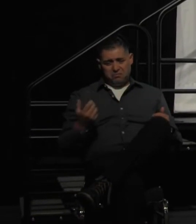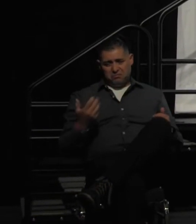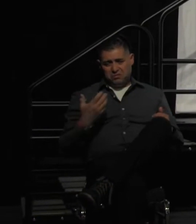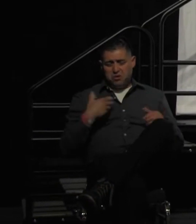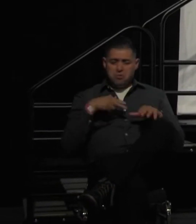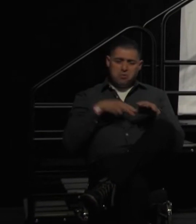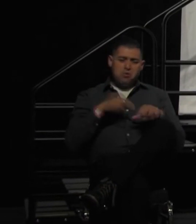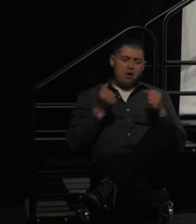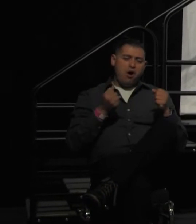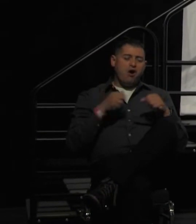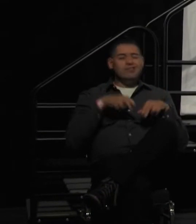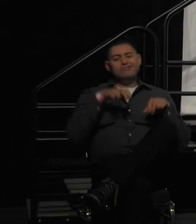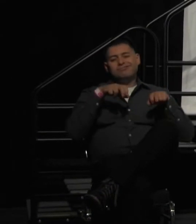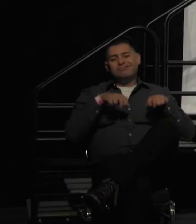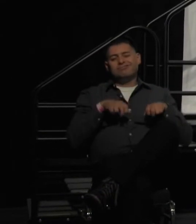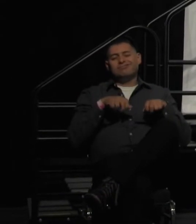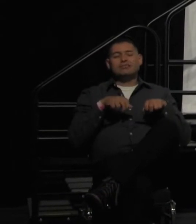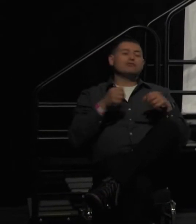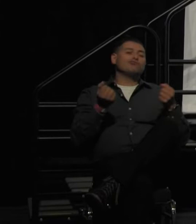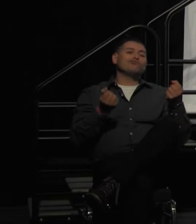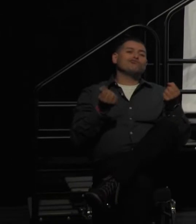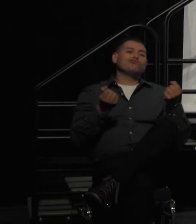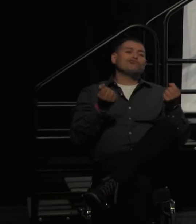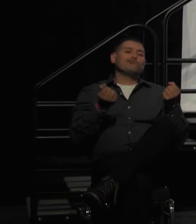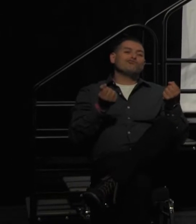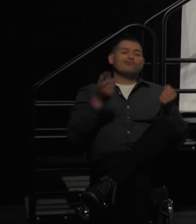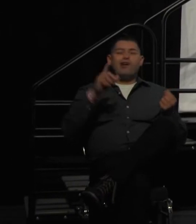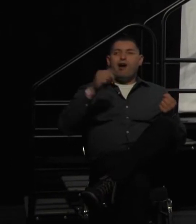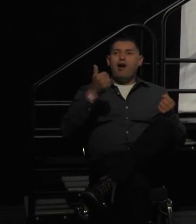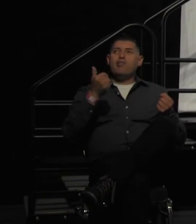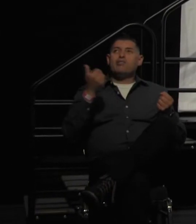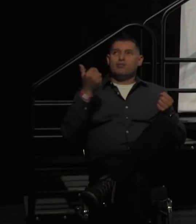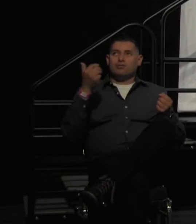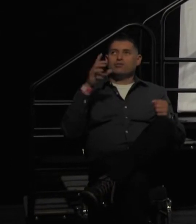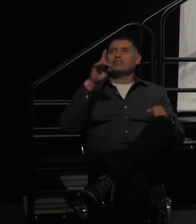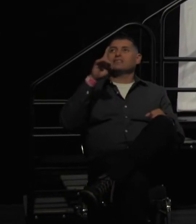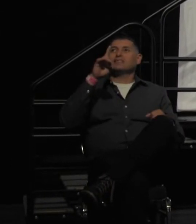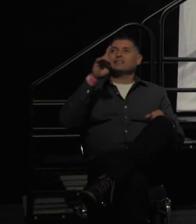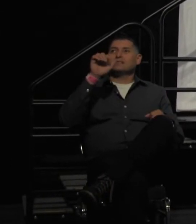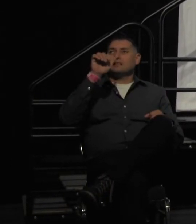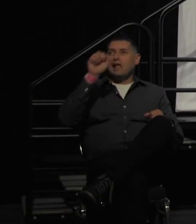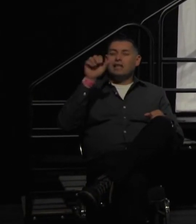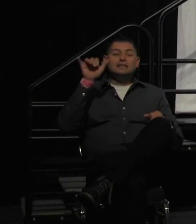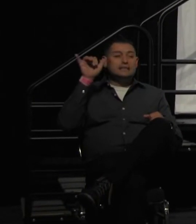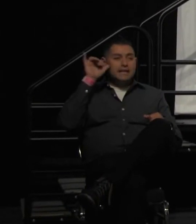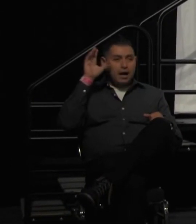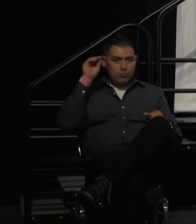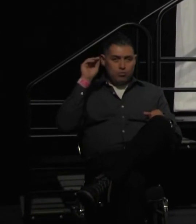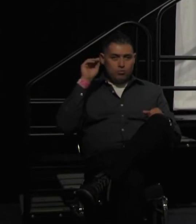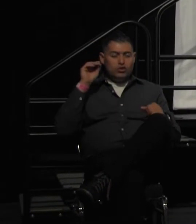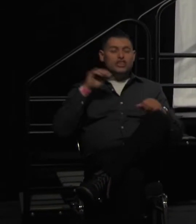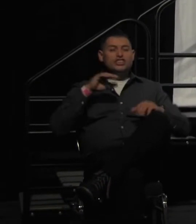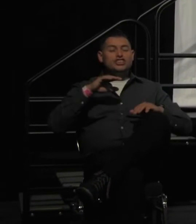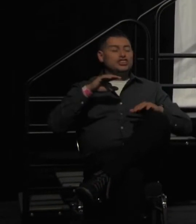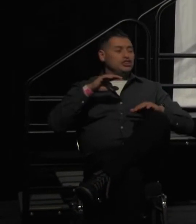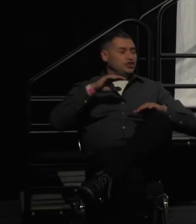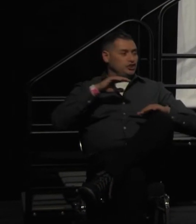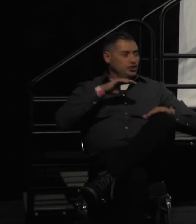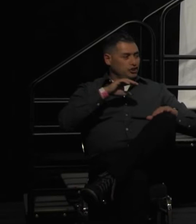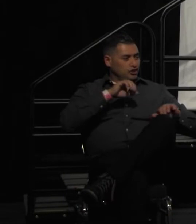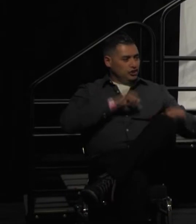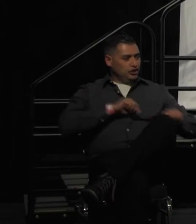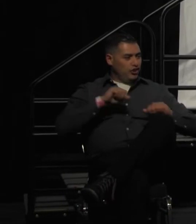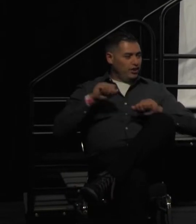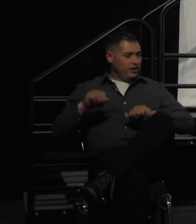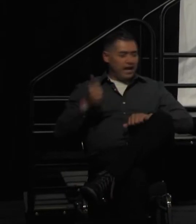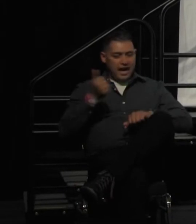car, and the other guests were the Dallas Cowboy cheerleaders. And every time I looked over to see them, I'd see